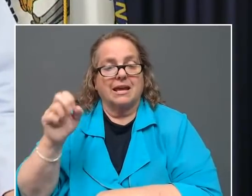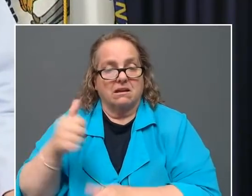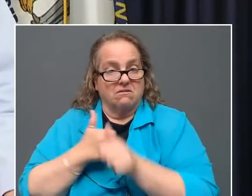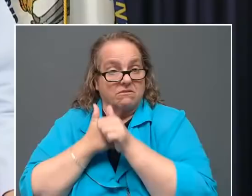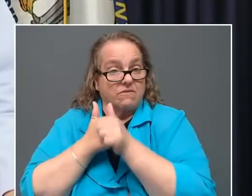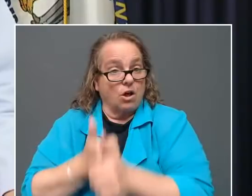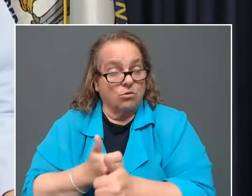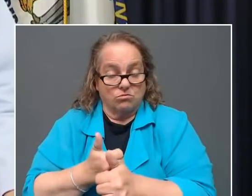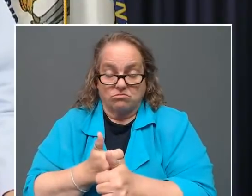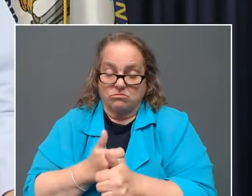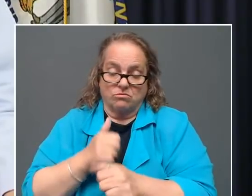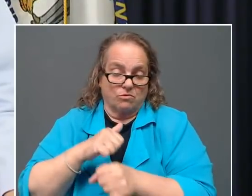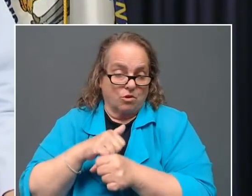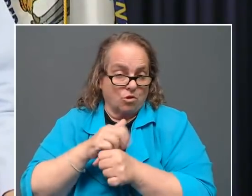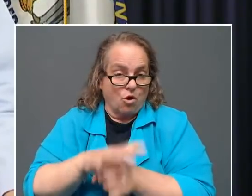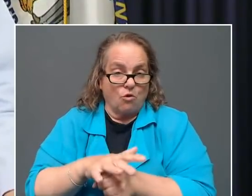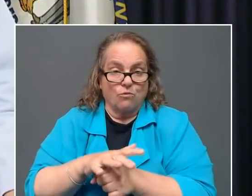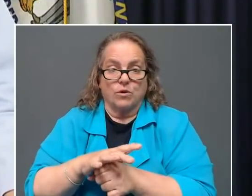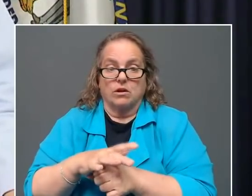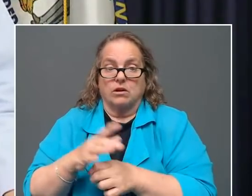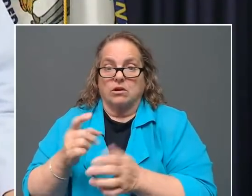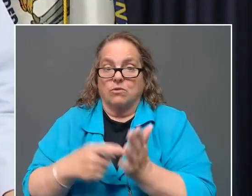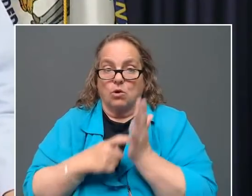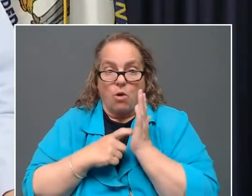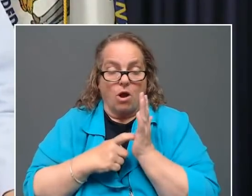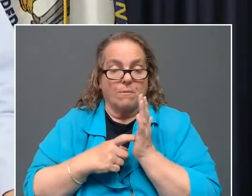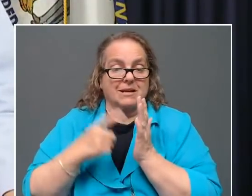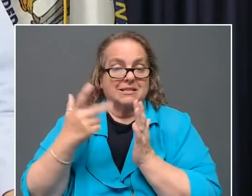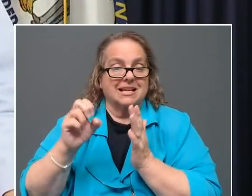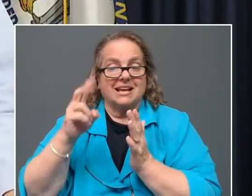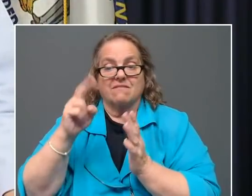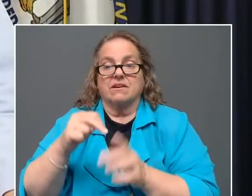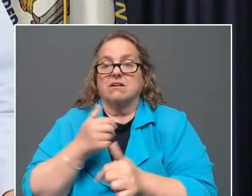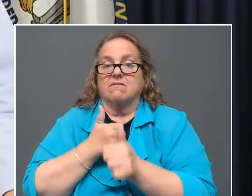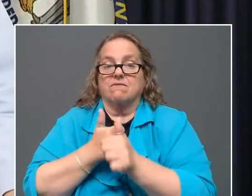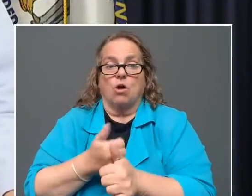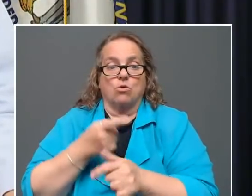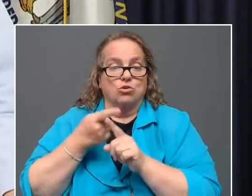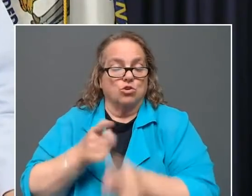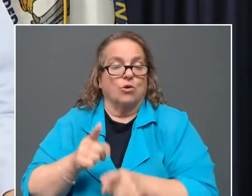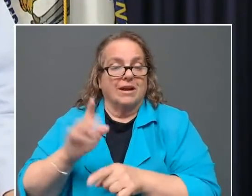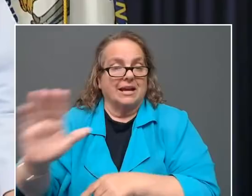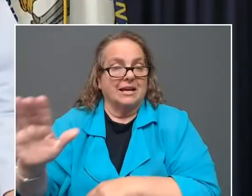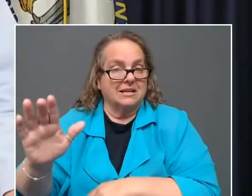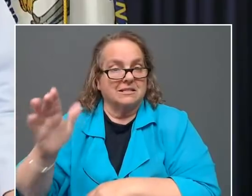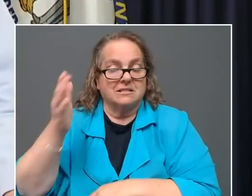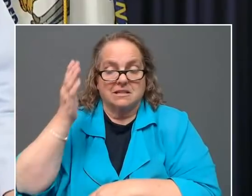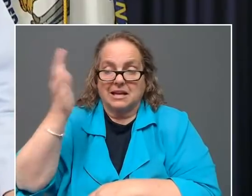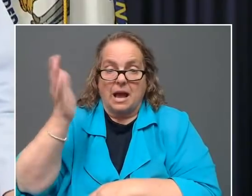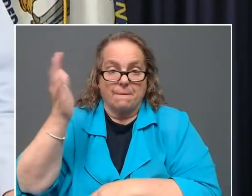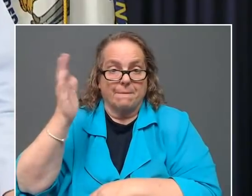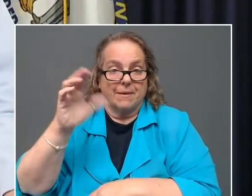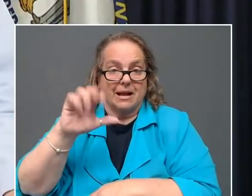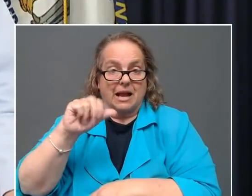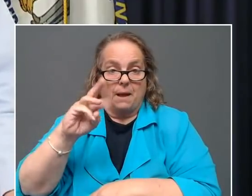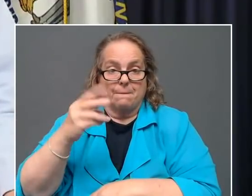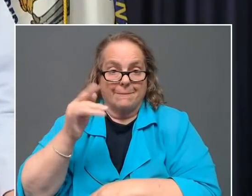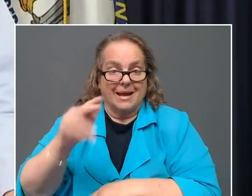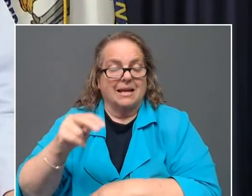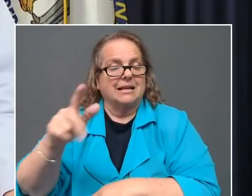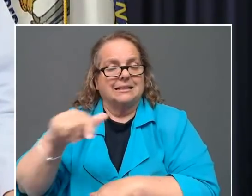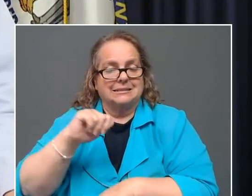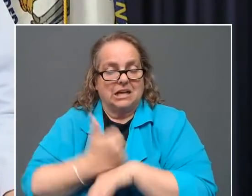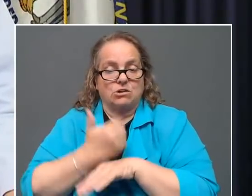COVID restrictions. He even followed them during his campaign, and that's setting an example then, and it's also setting an